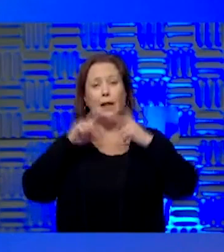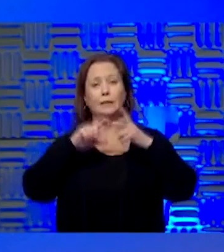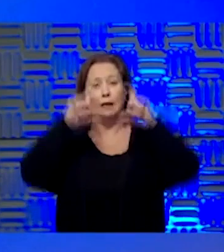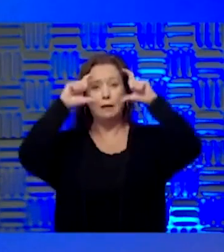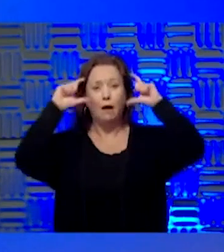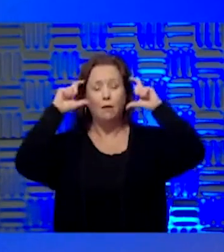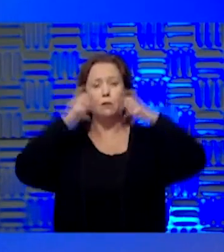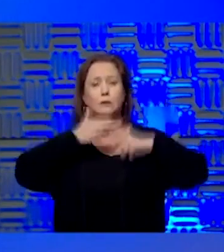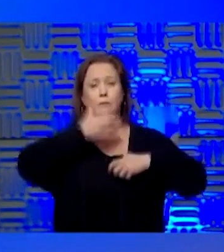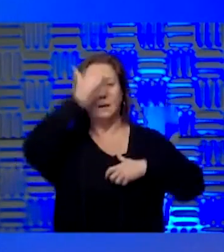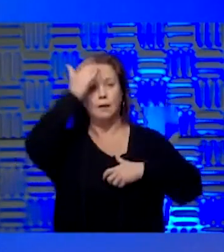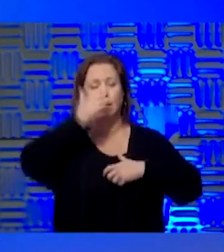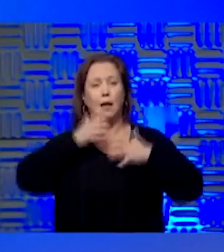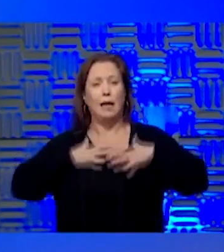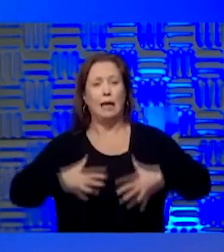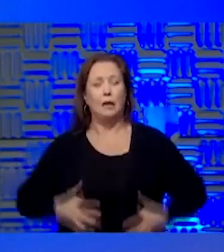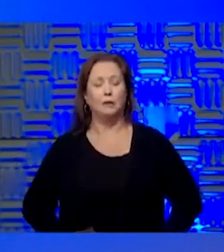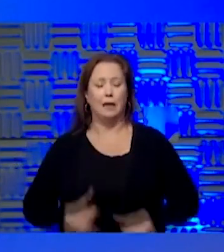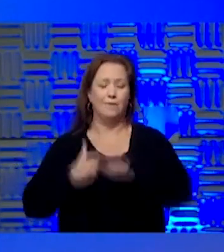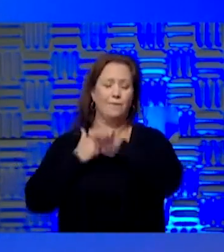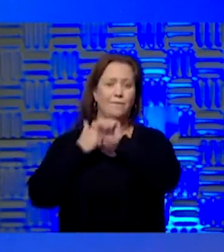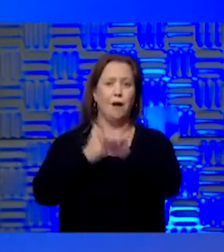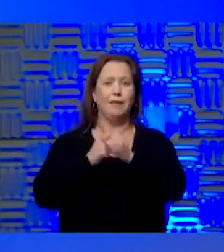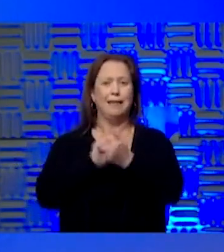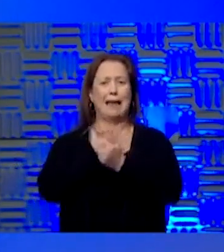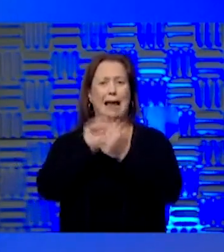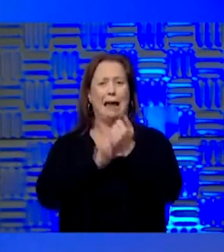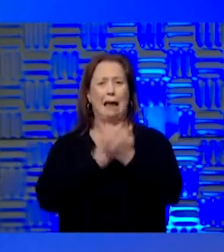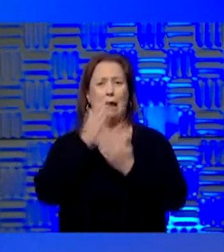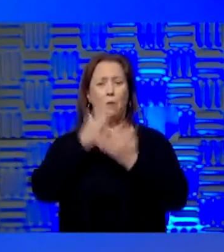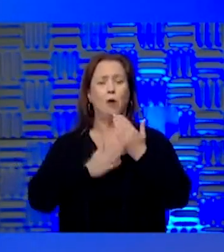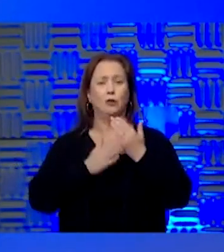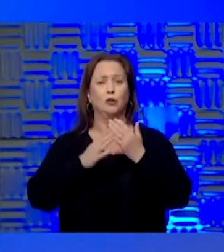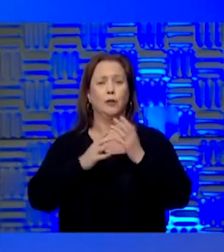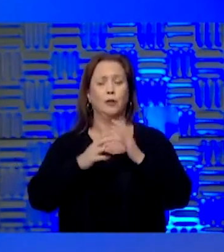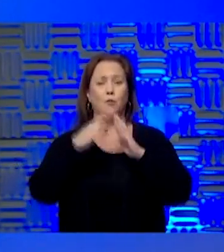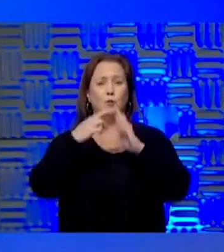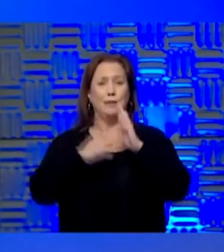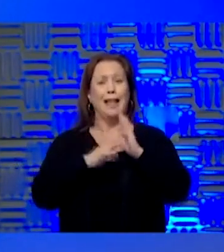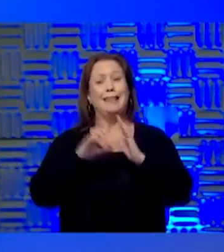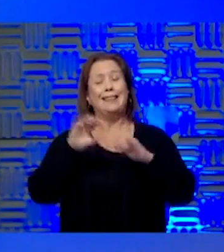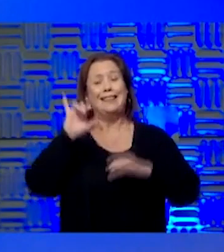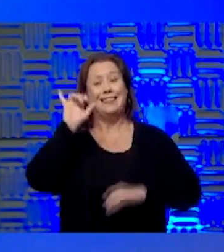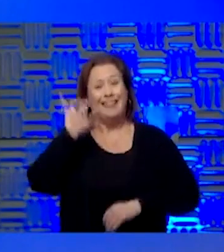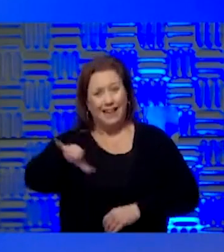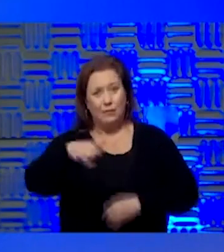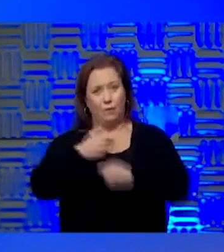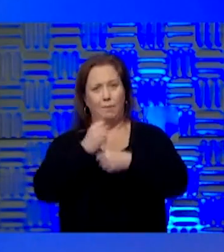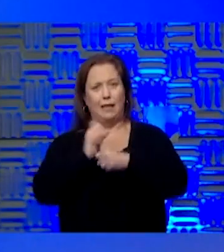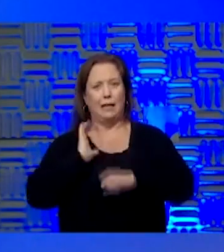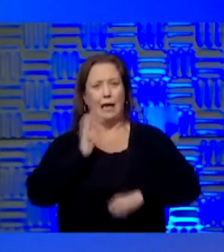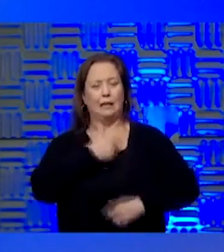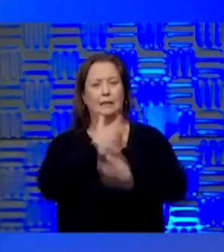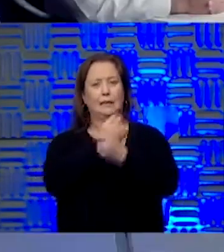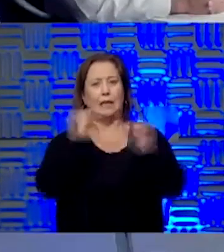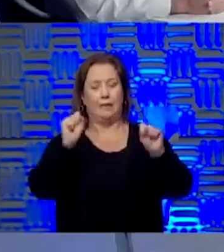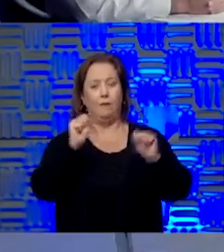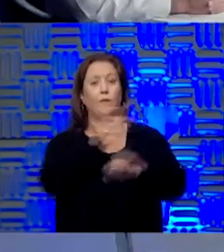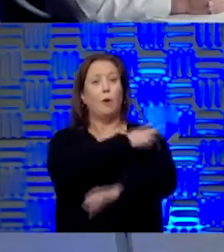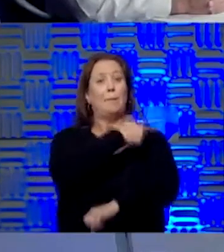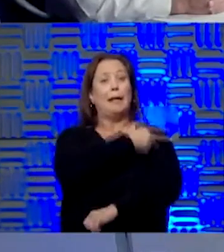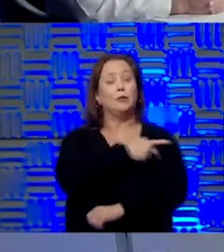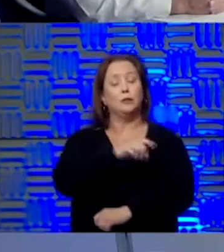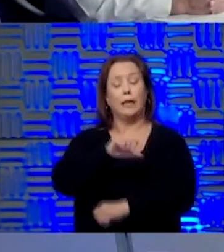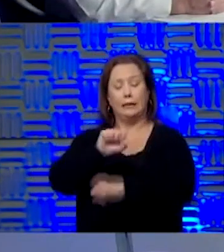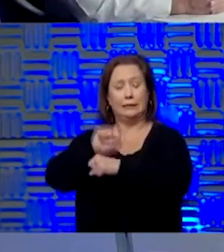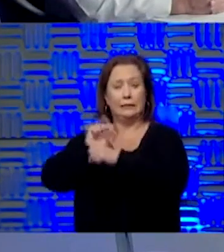with the gowns, and the strict adherence to hand hygiene, that's what's going to keep you safe, and that's what we're doing for our patients and our employees. And I just want to